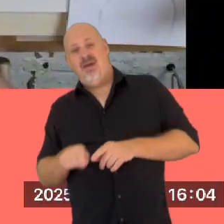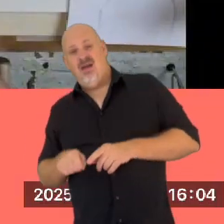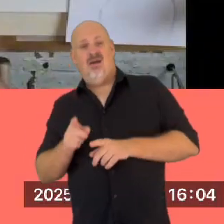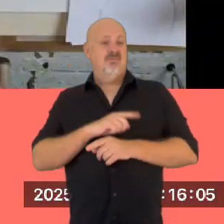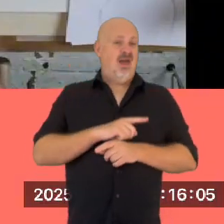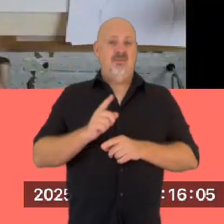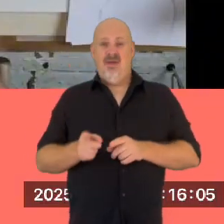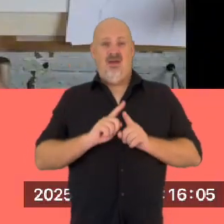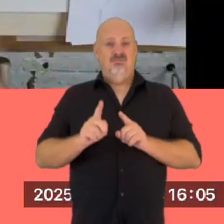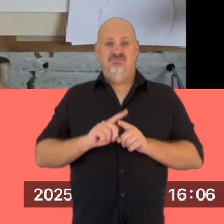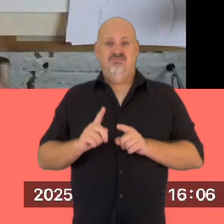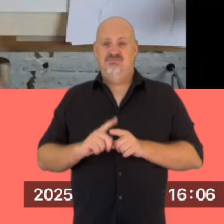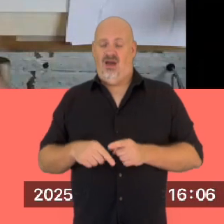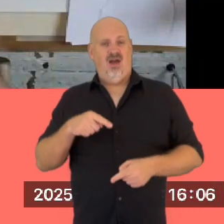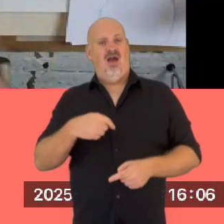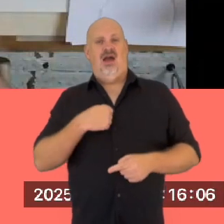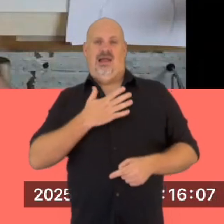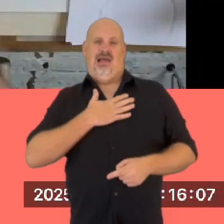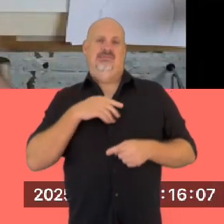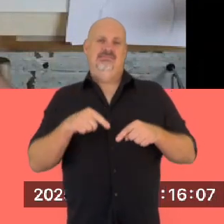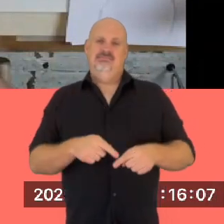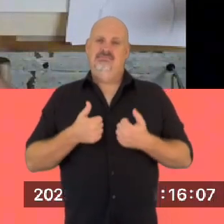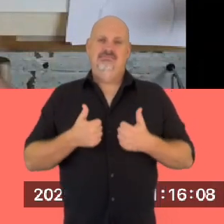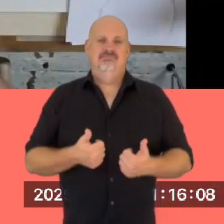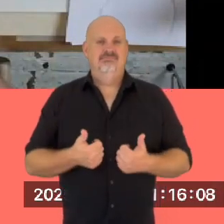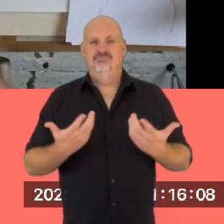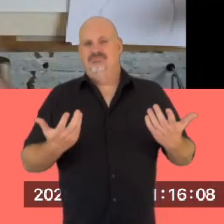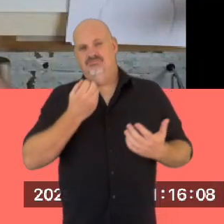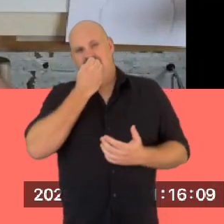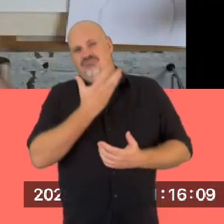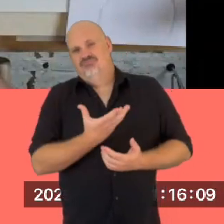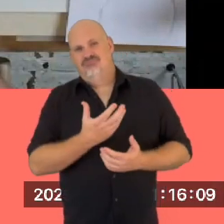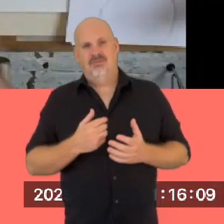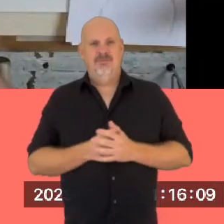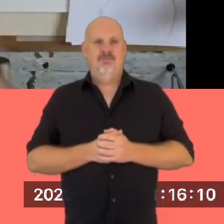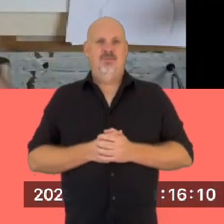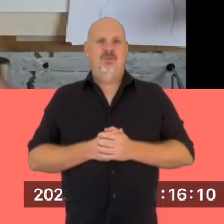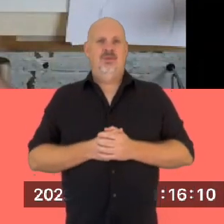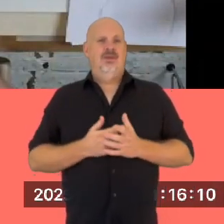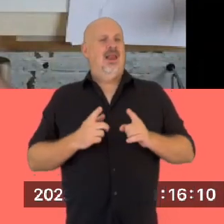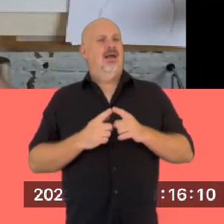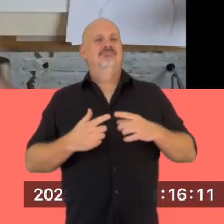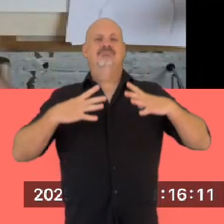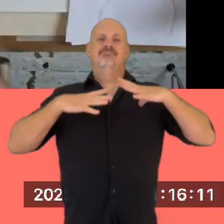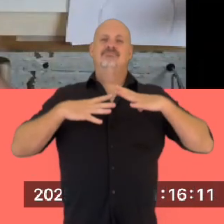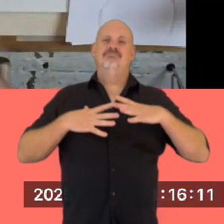another one and draw multiples of them. And it's I find it a really lovely exercise to do that's really